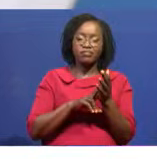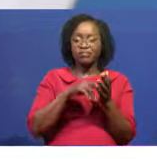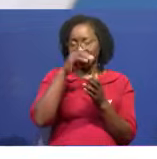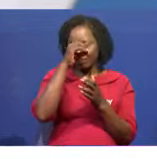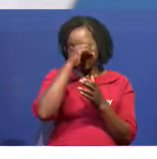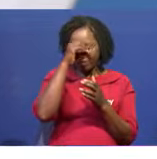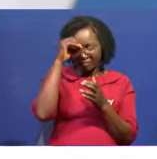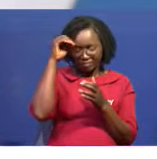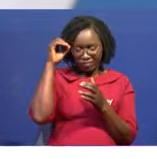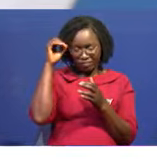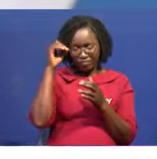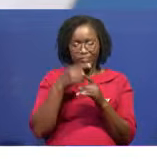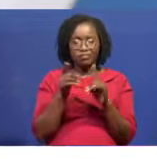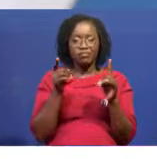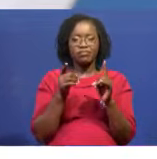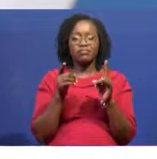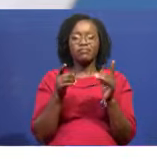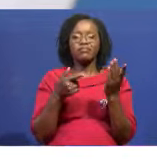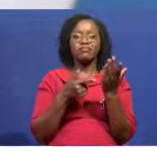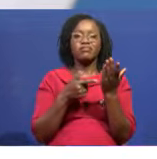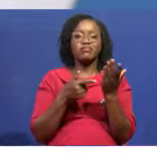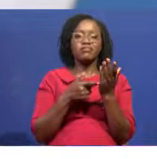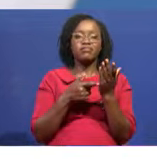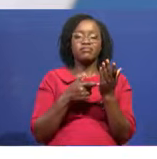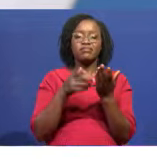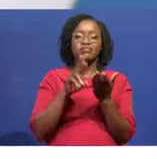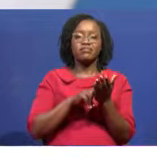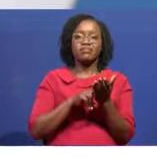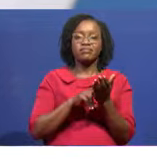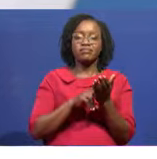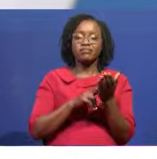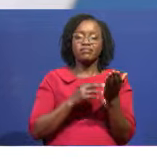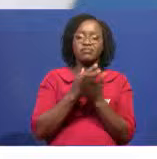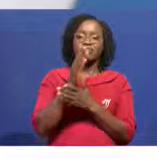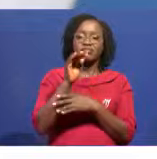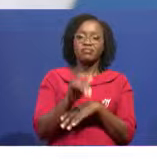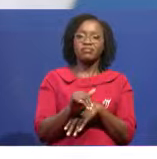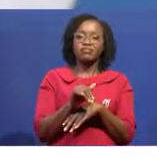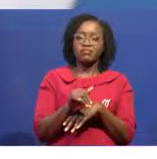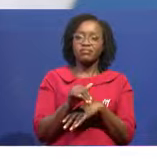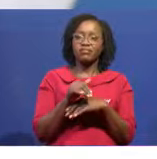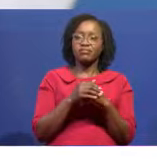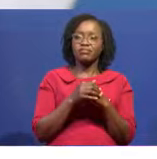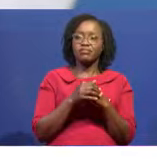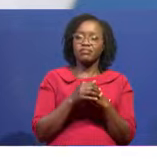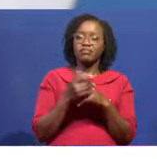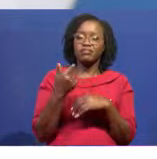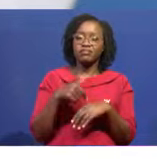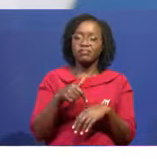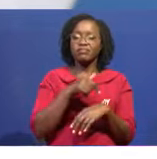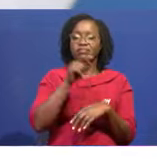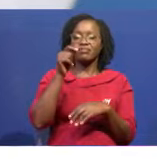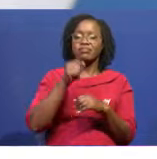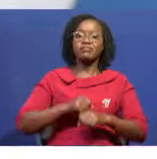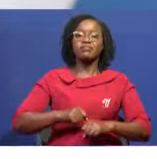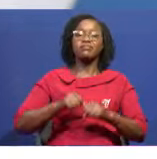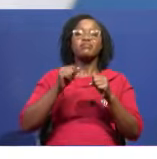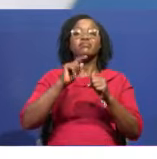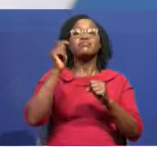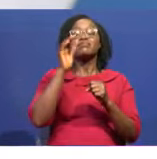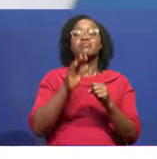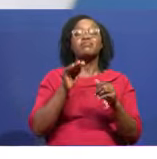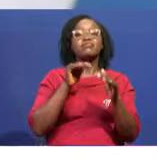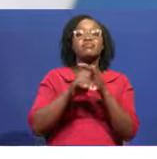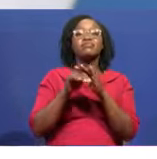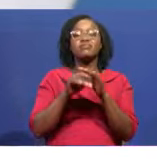be available. But with the digitization of records, it will ensure that we are able, as the Kenyan people, to